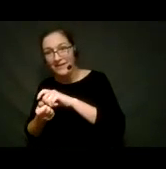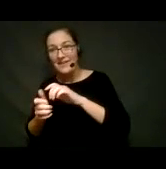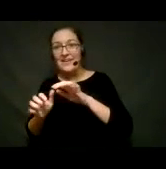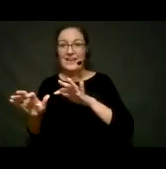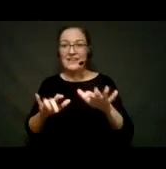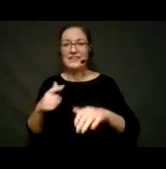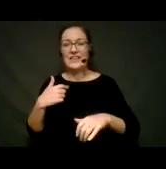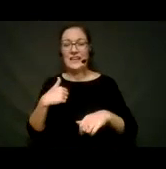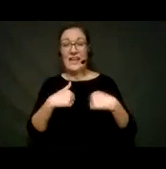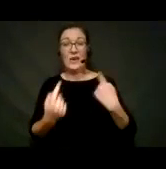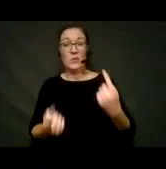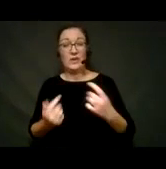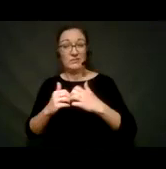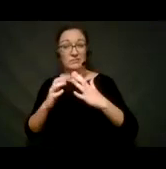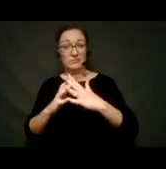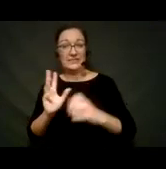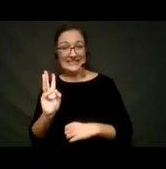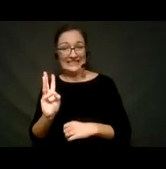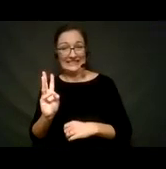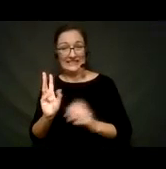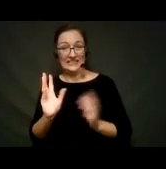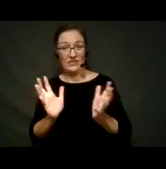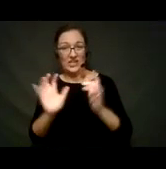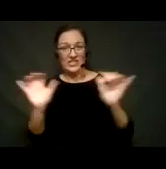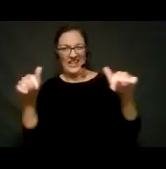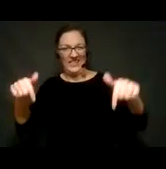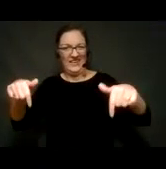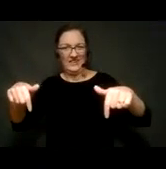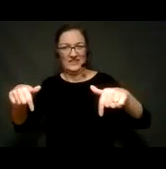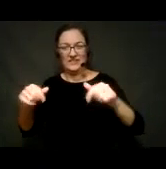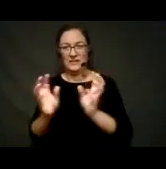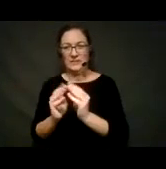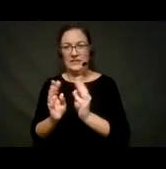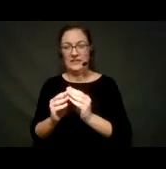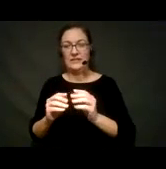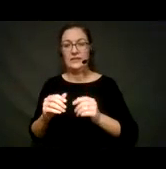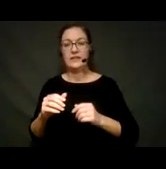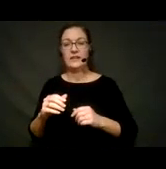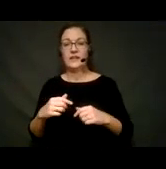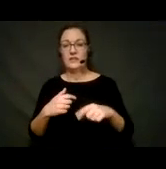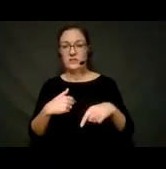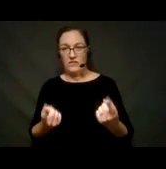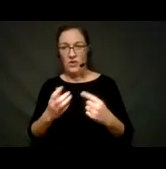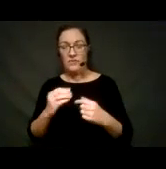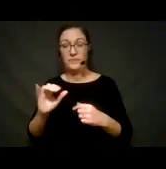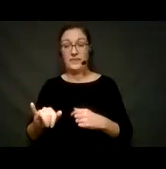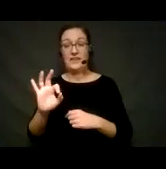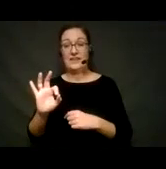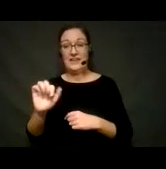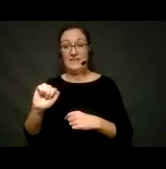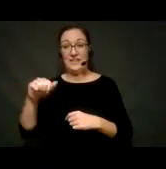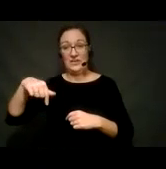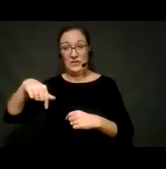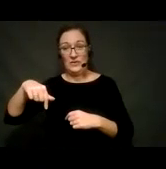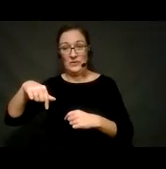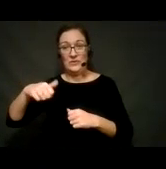so far. And we want to, and the FAQ document has been